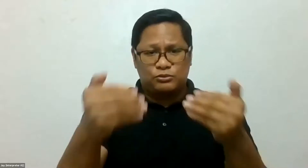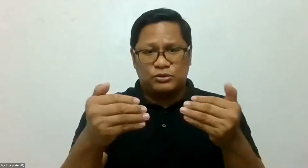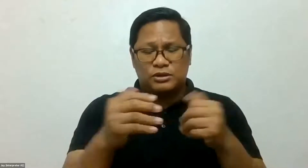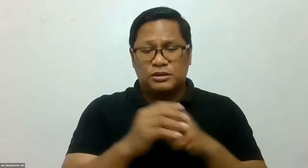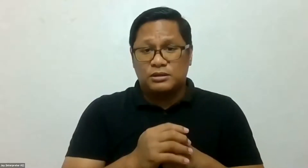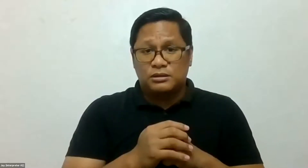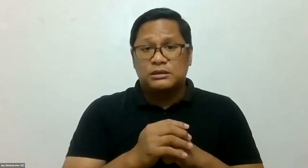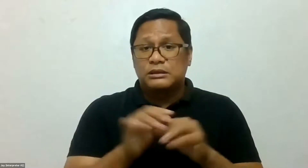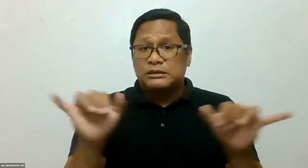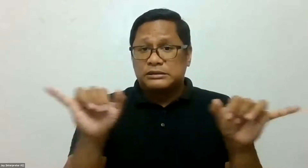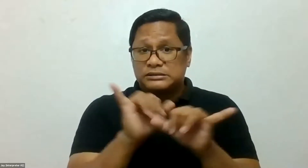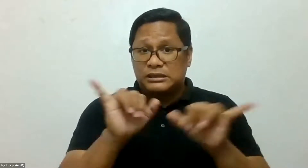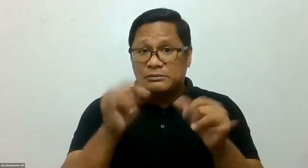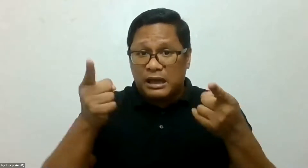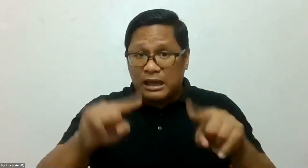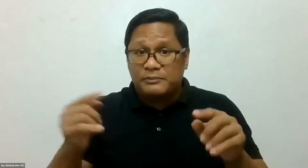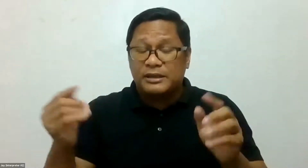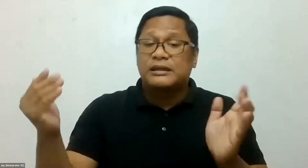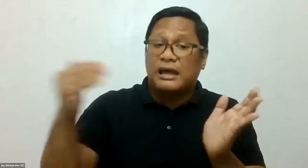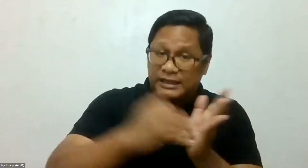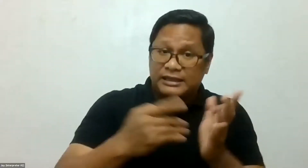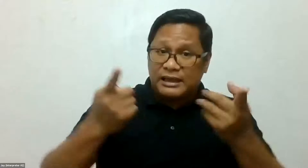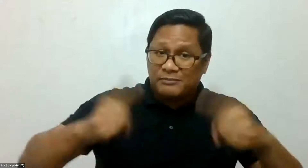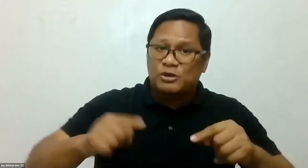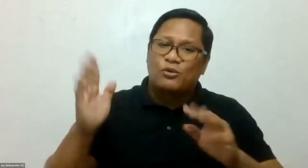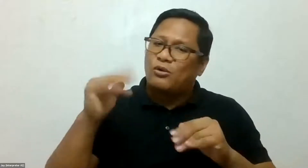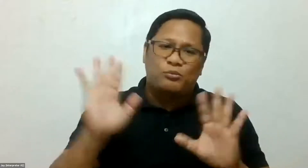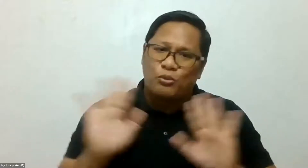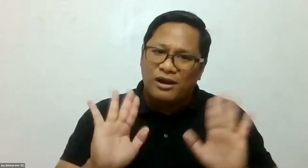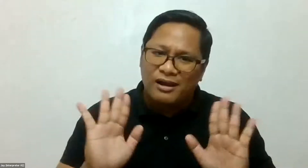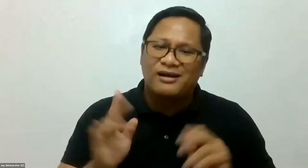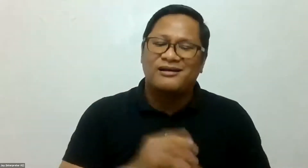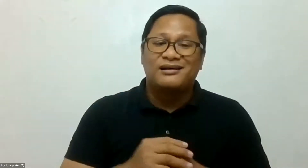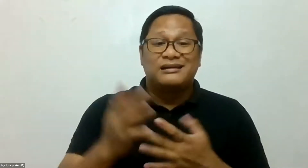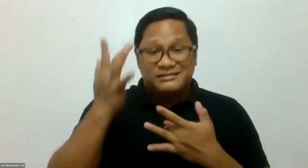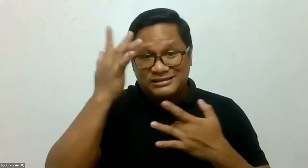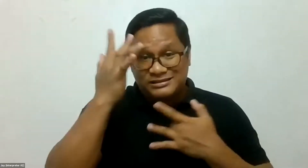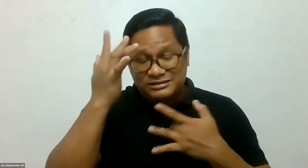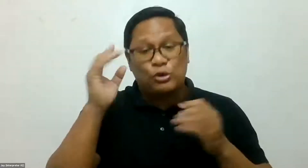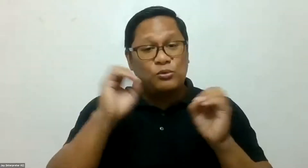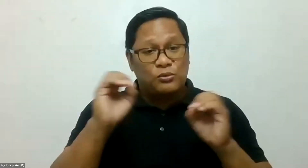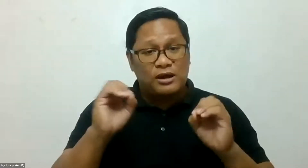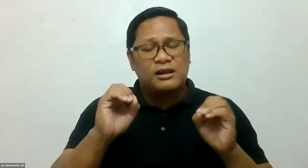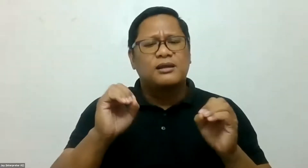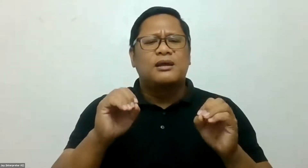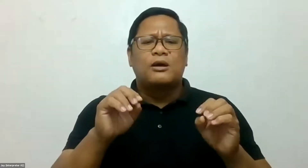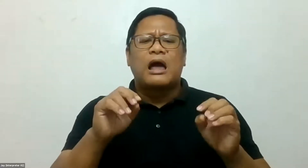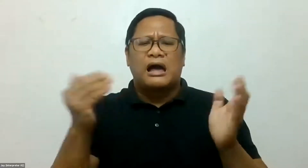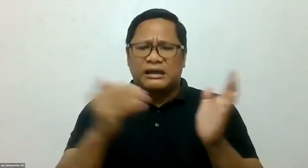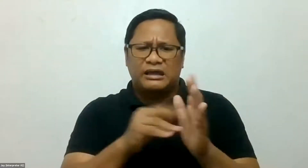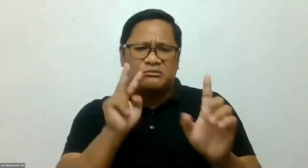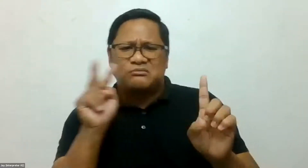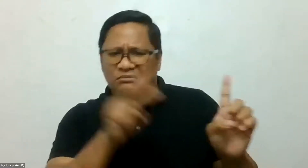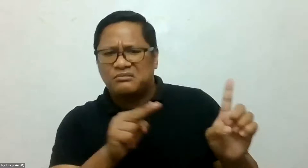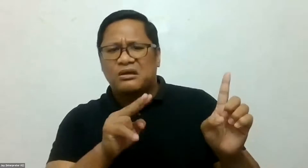when similar situations come in, like another pandemic, I hope not, no sickness or no health condition will be overlooked or worsened